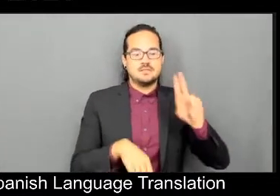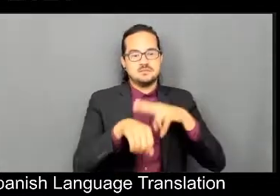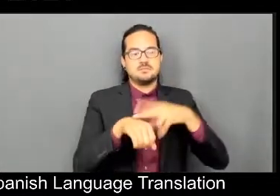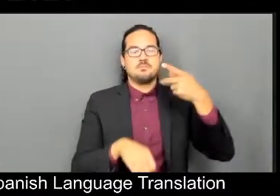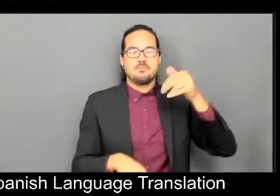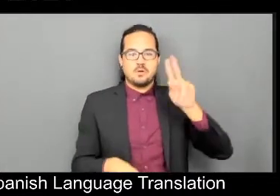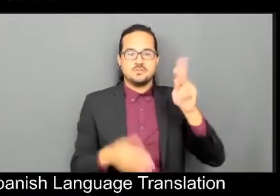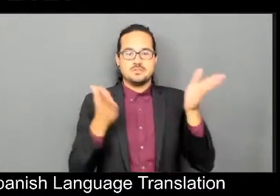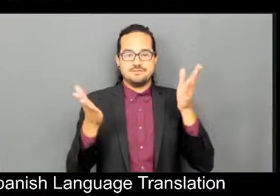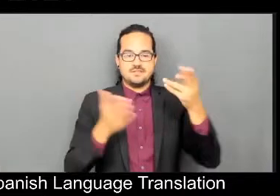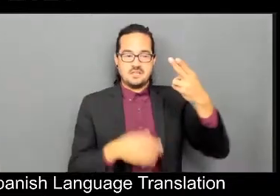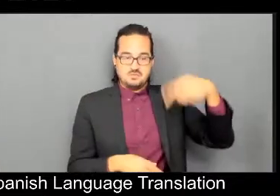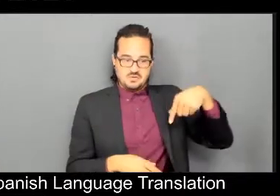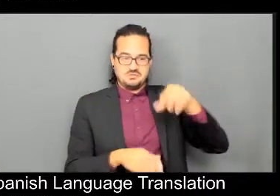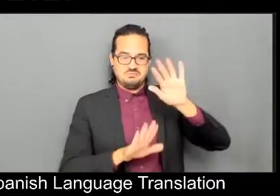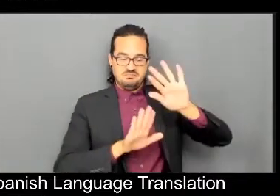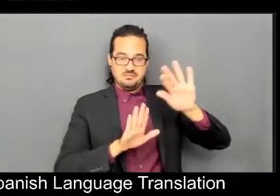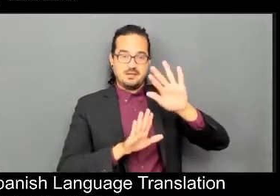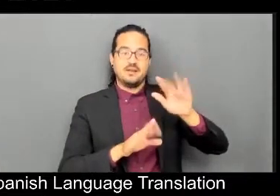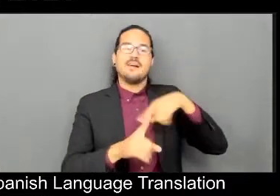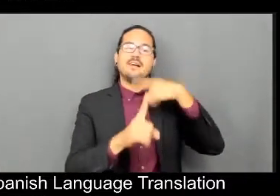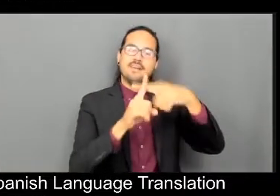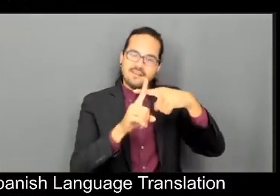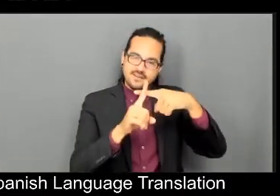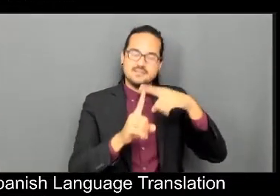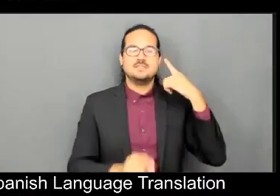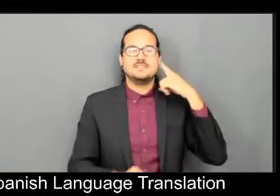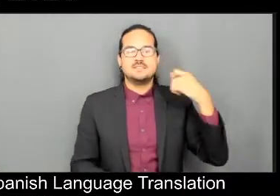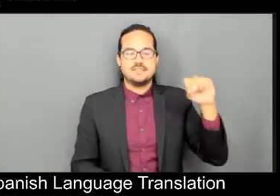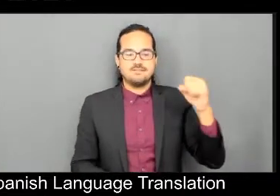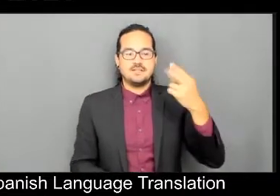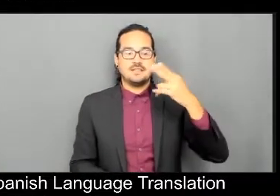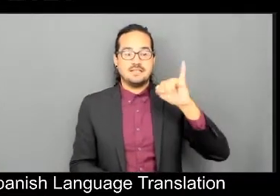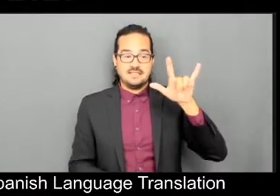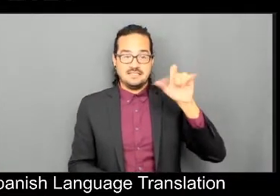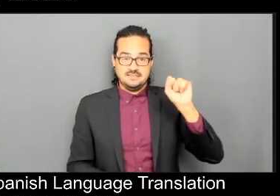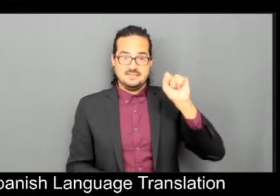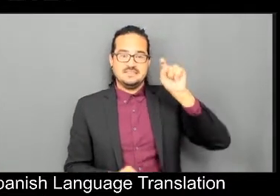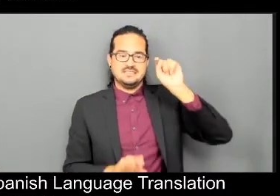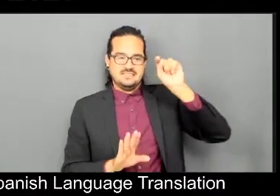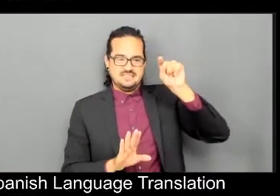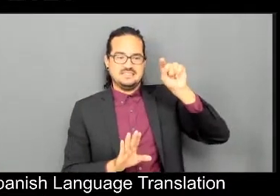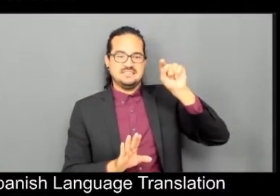Like I said, we're having those conversations. We hope to give you an update soon. We want to get you